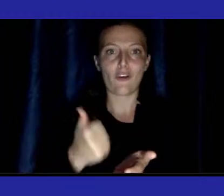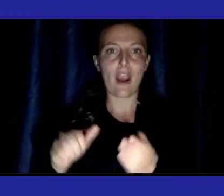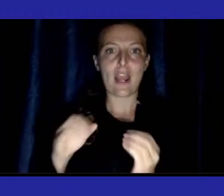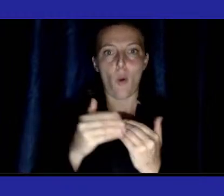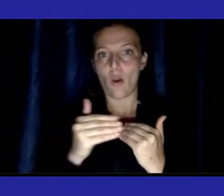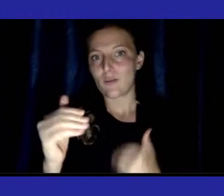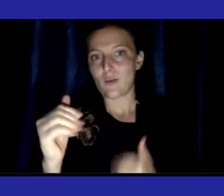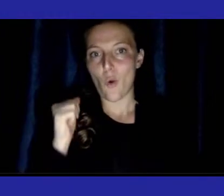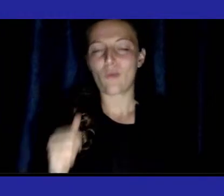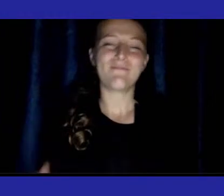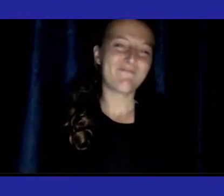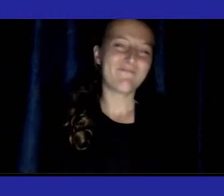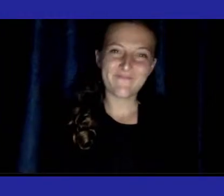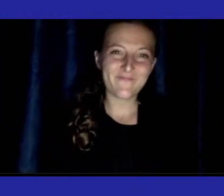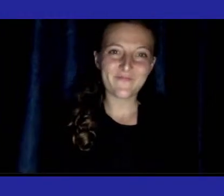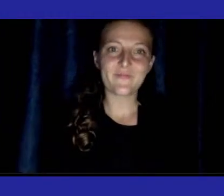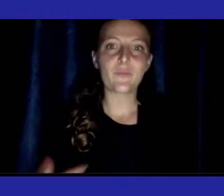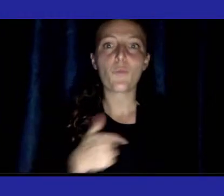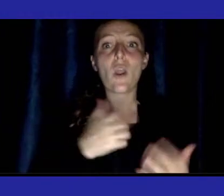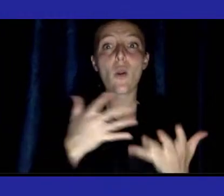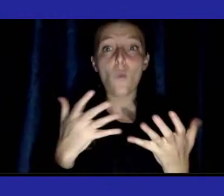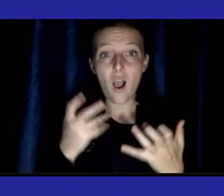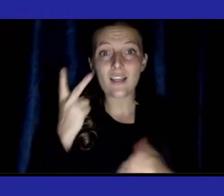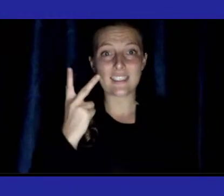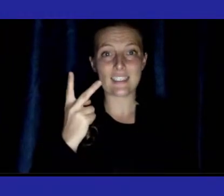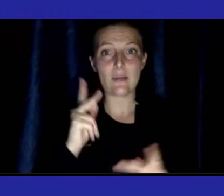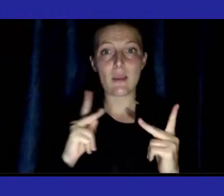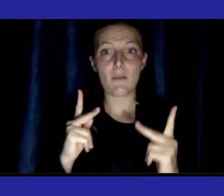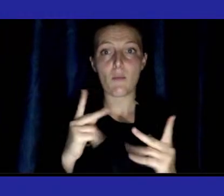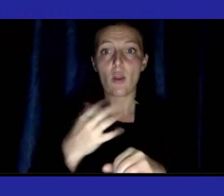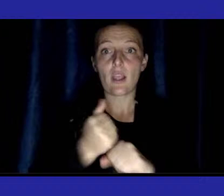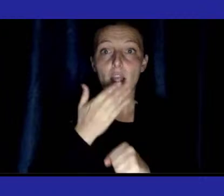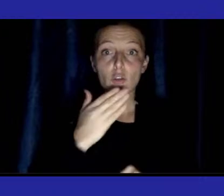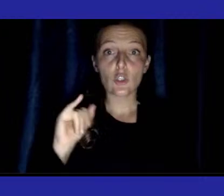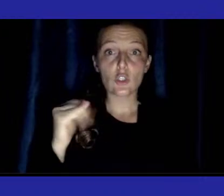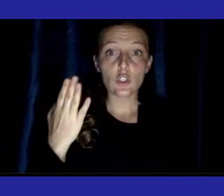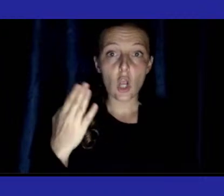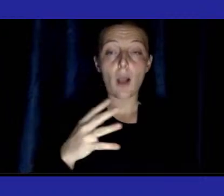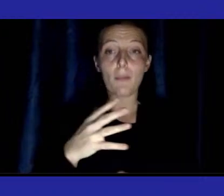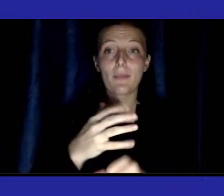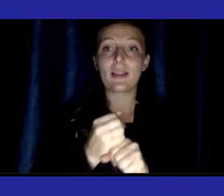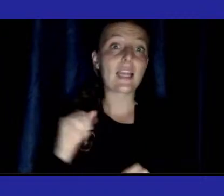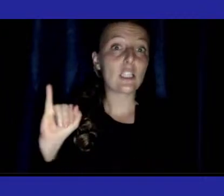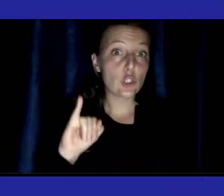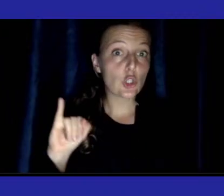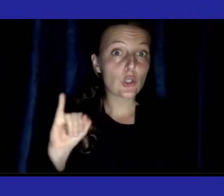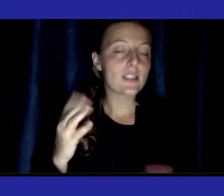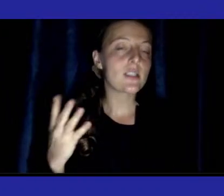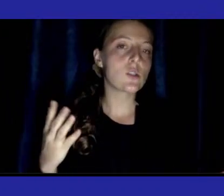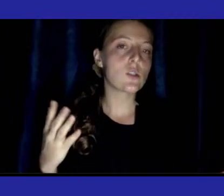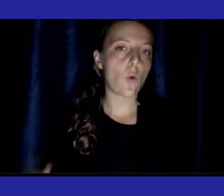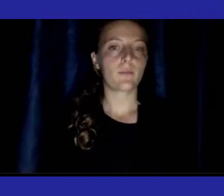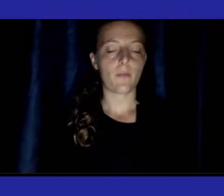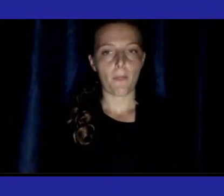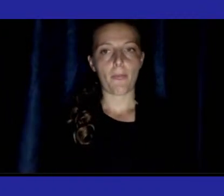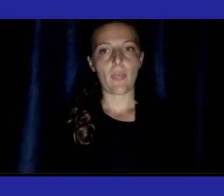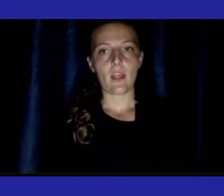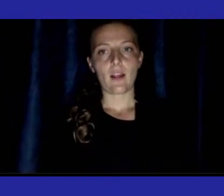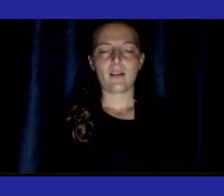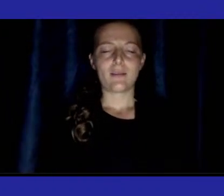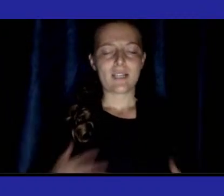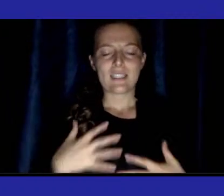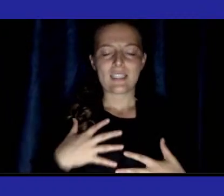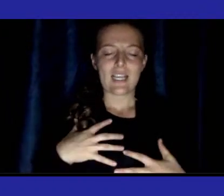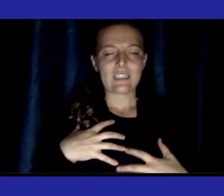jobs and get that Cadillac insurance. But yeah, I think it's this uncomfortable feeling with the